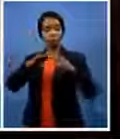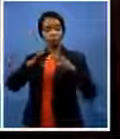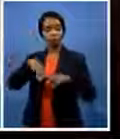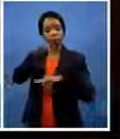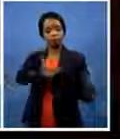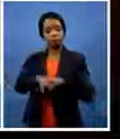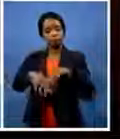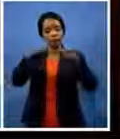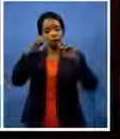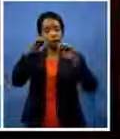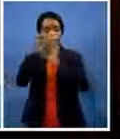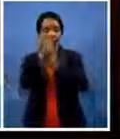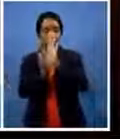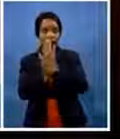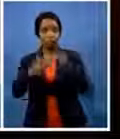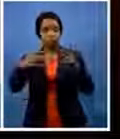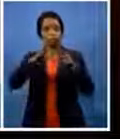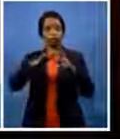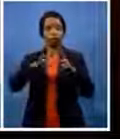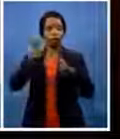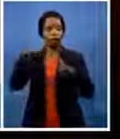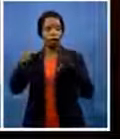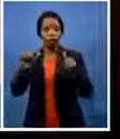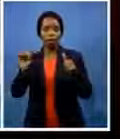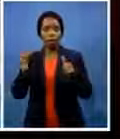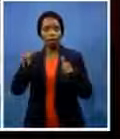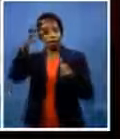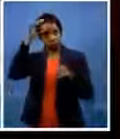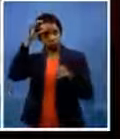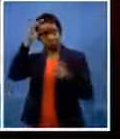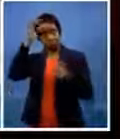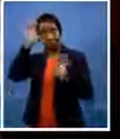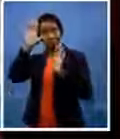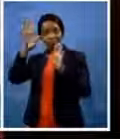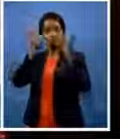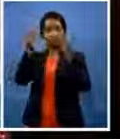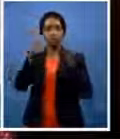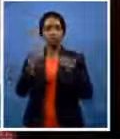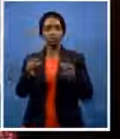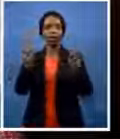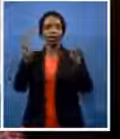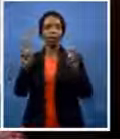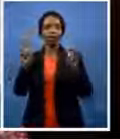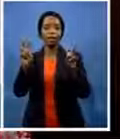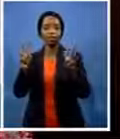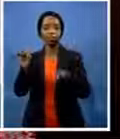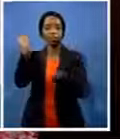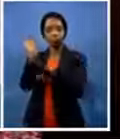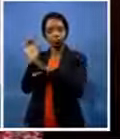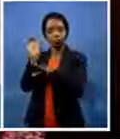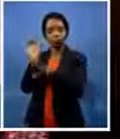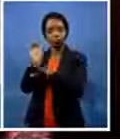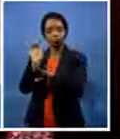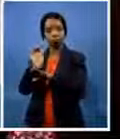on financial and fiscal matters as envisaged in the Constitution and other national legislation.